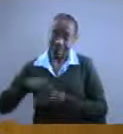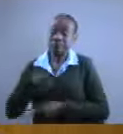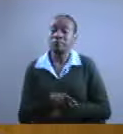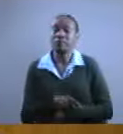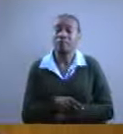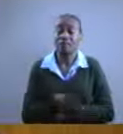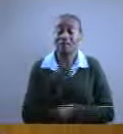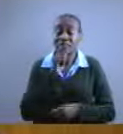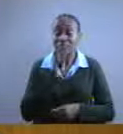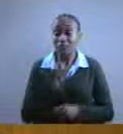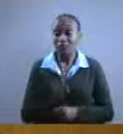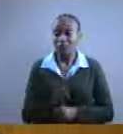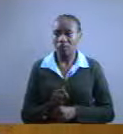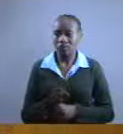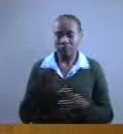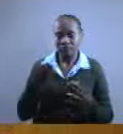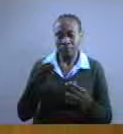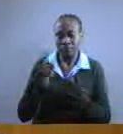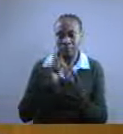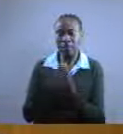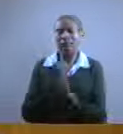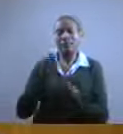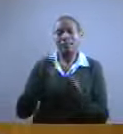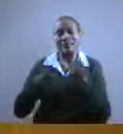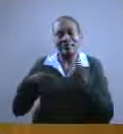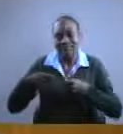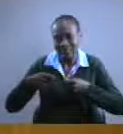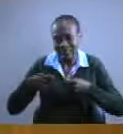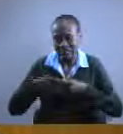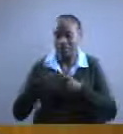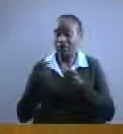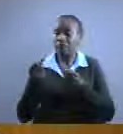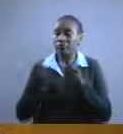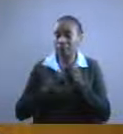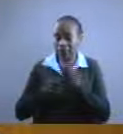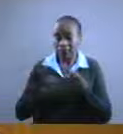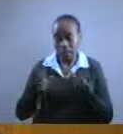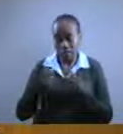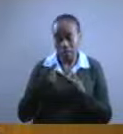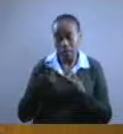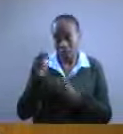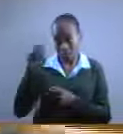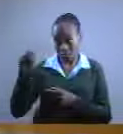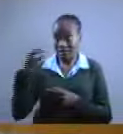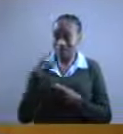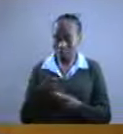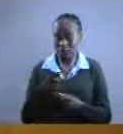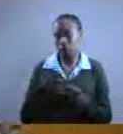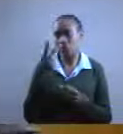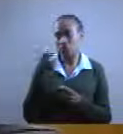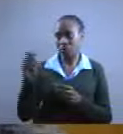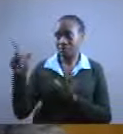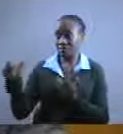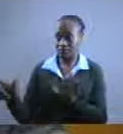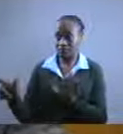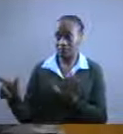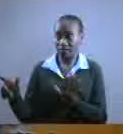requires direct intervention such as employment tax incentives. This is the ANC in 2007, not now.